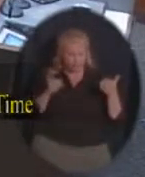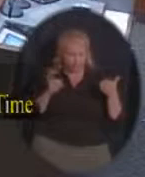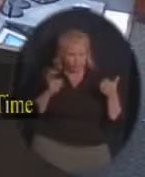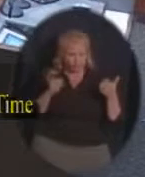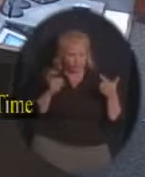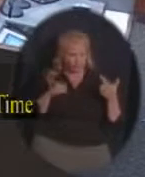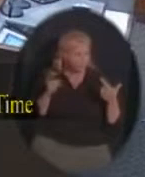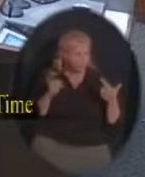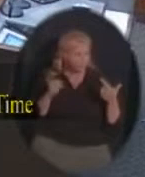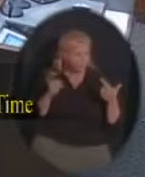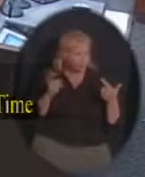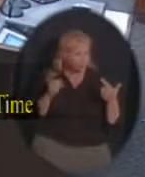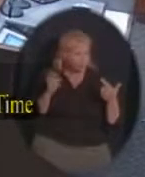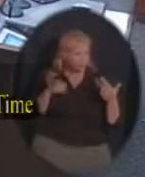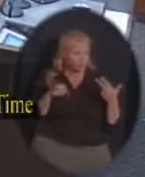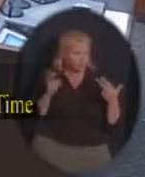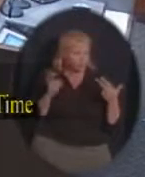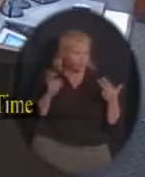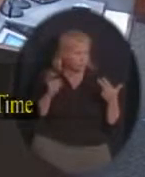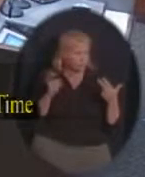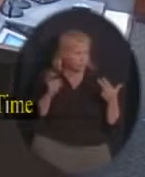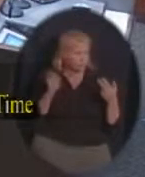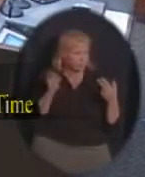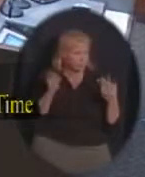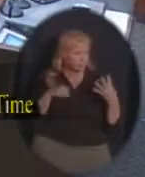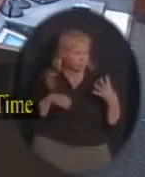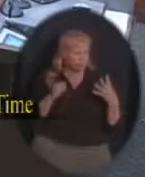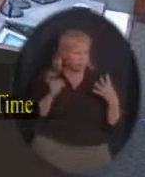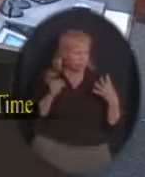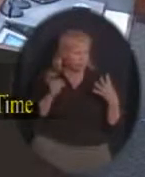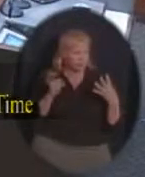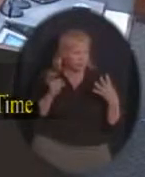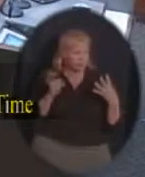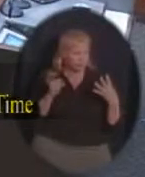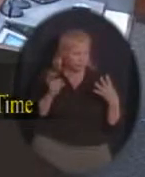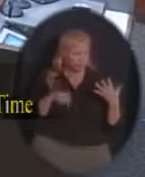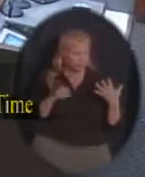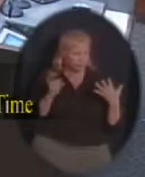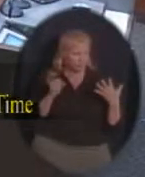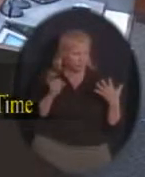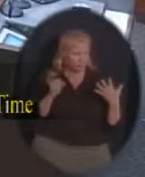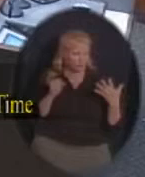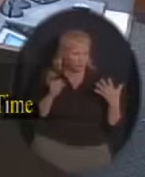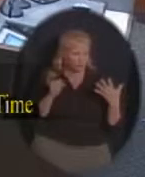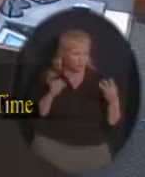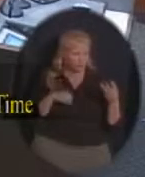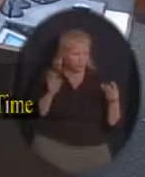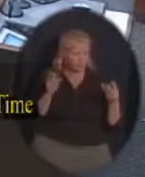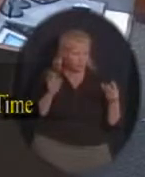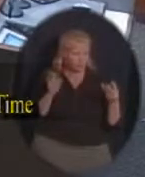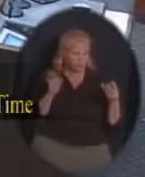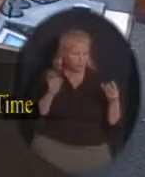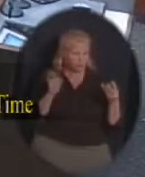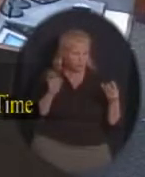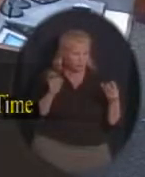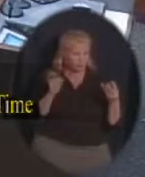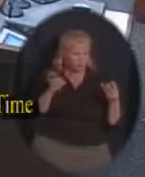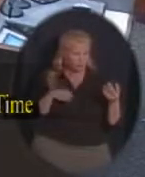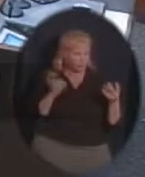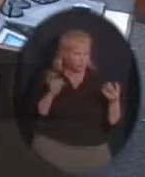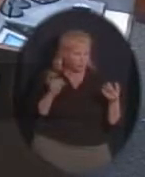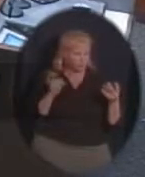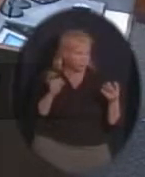Ashley? Yes? Mr. Churchman? Yes. Dr. Drummond? Yes. Mr. Gilmore? Yes. Mr. Parker? Yes. Mr. Poland?